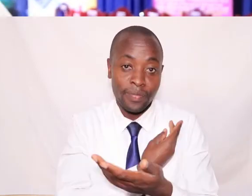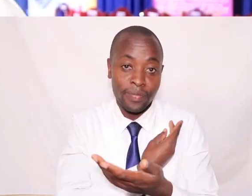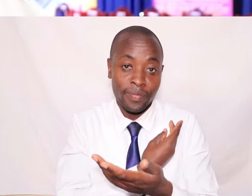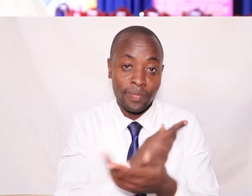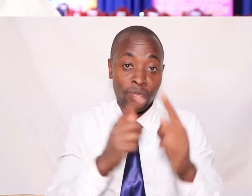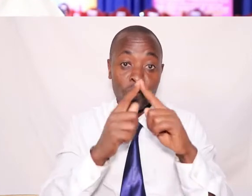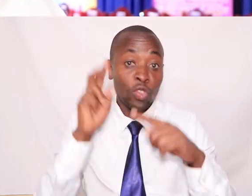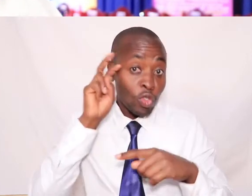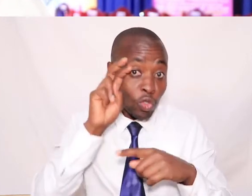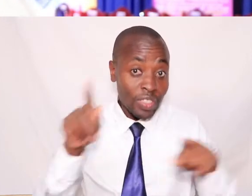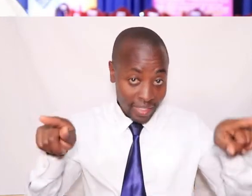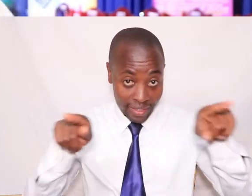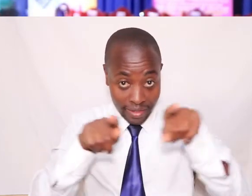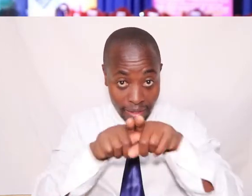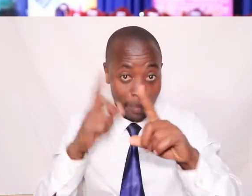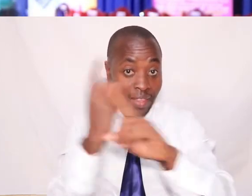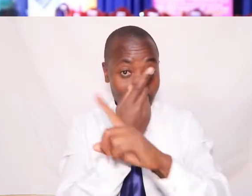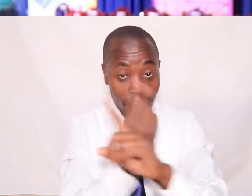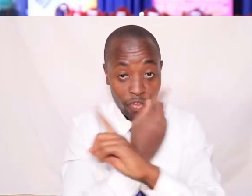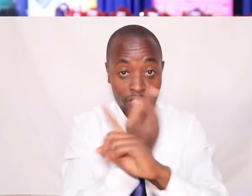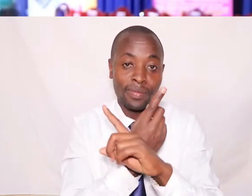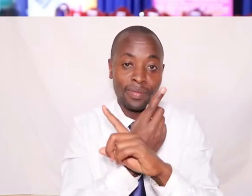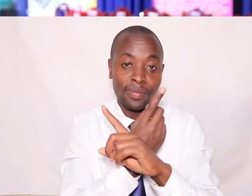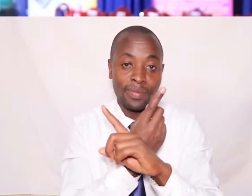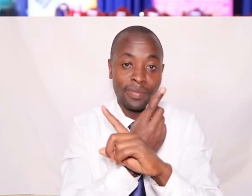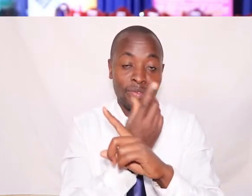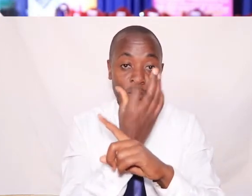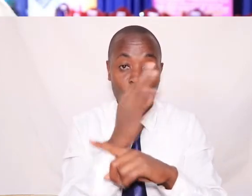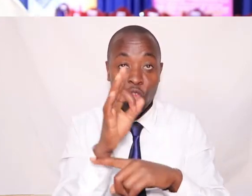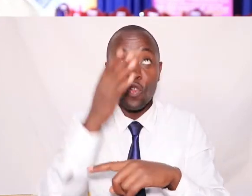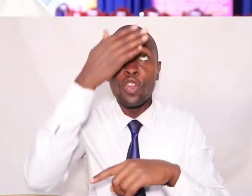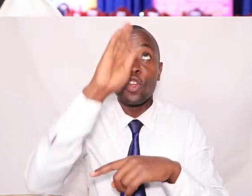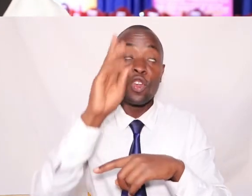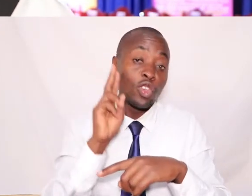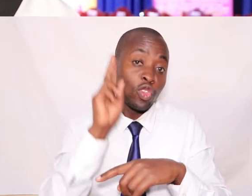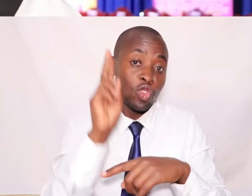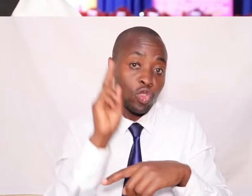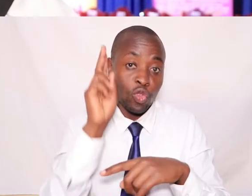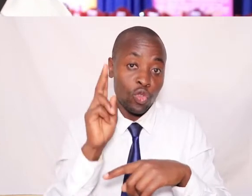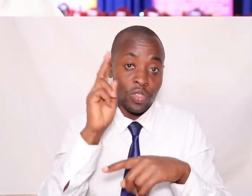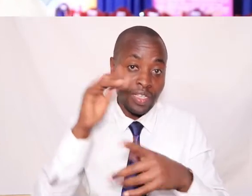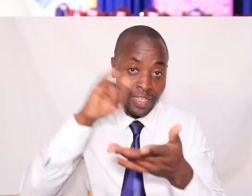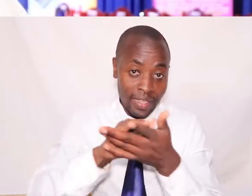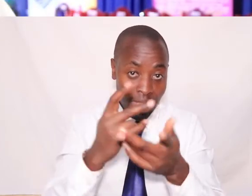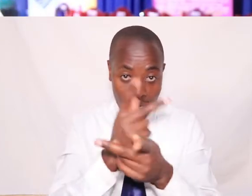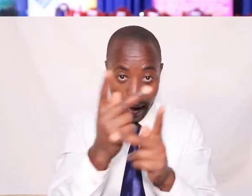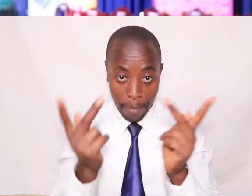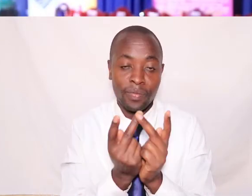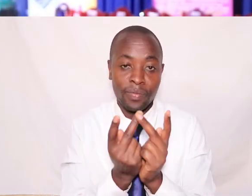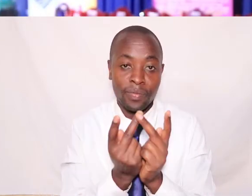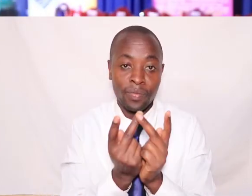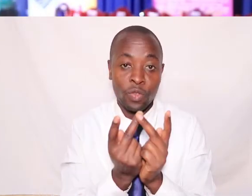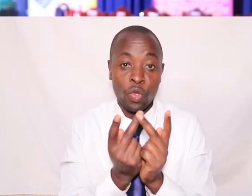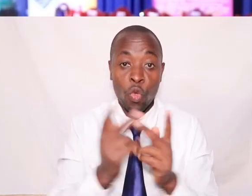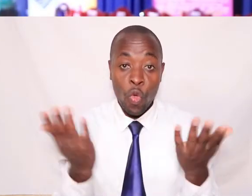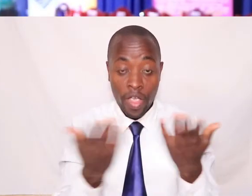us to see the similarities and the differences and see how God uses us in those particular places where we